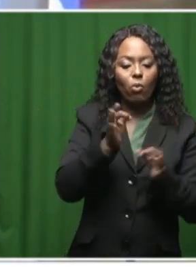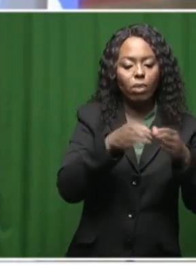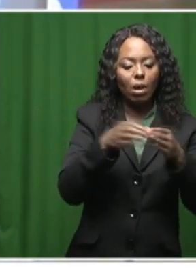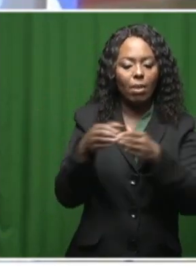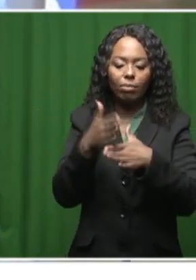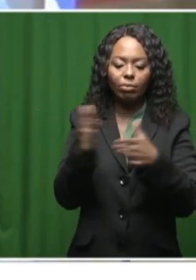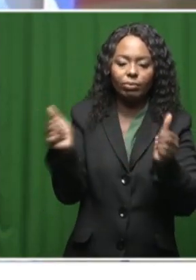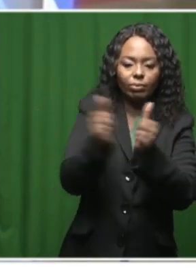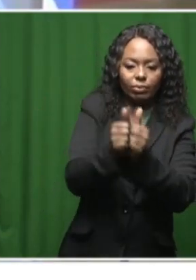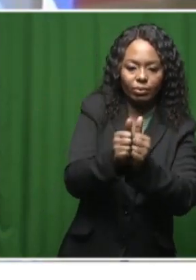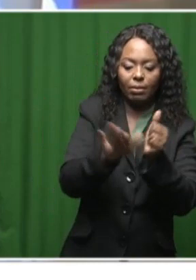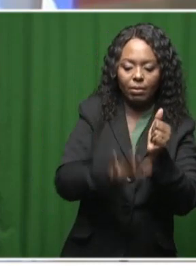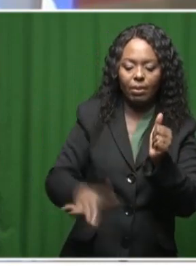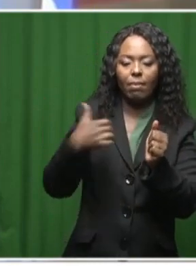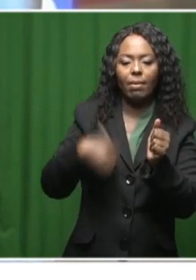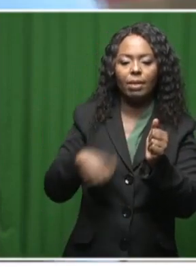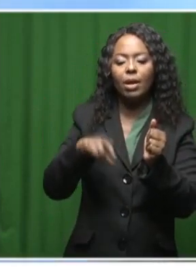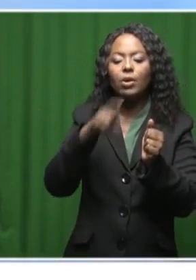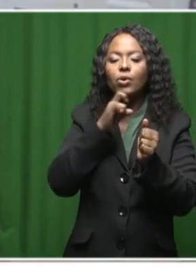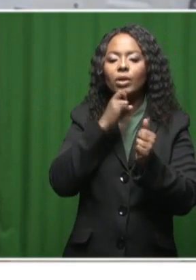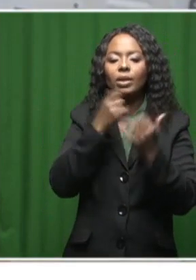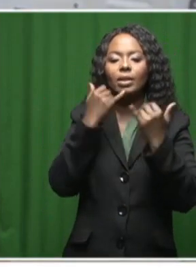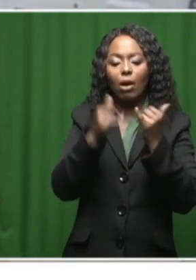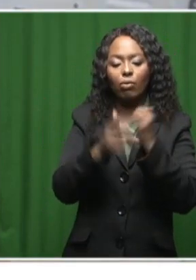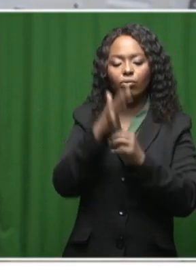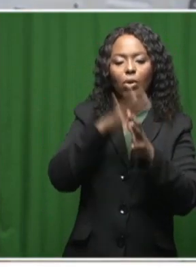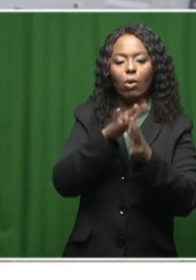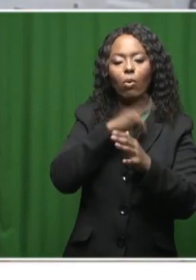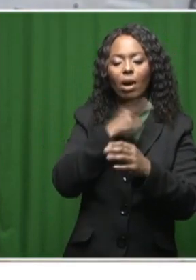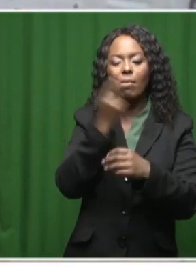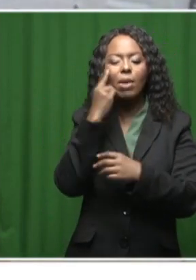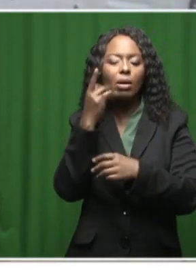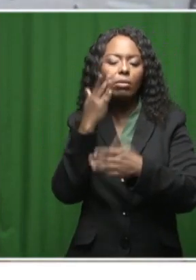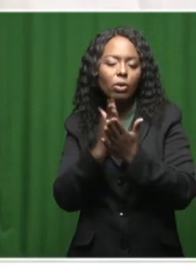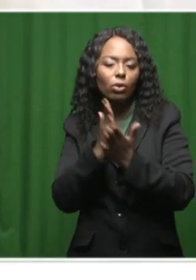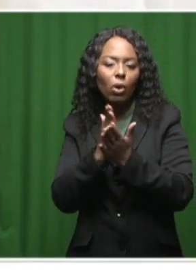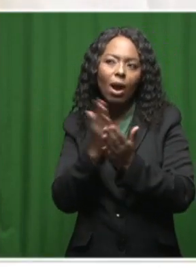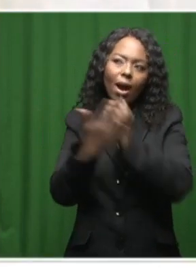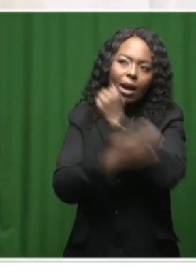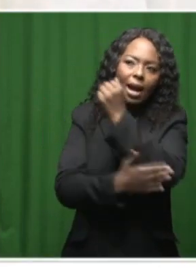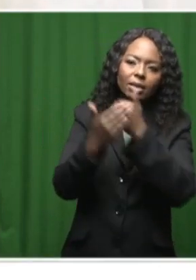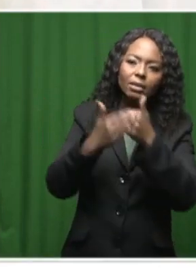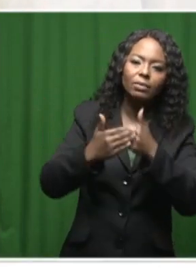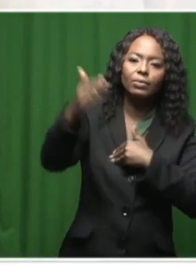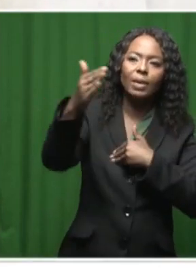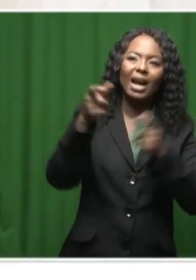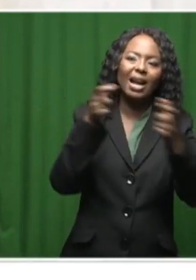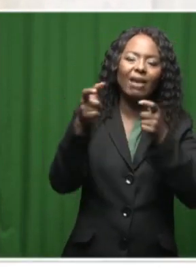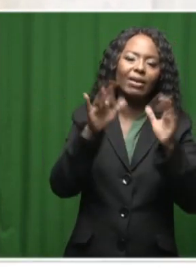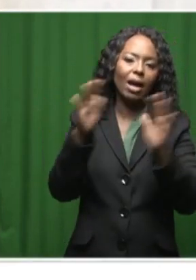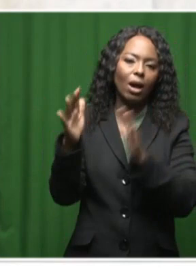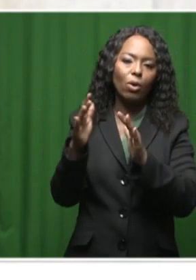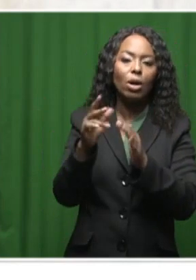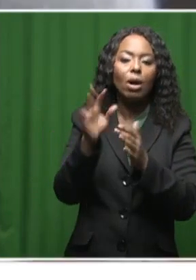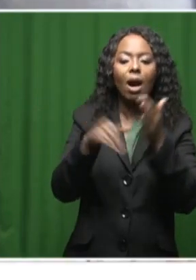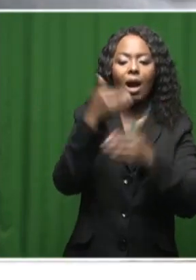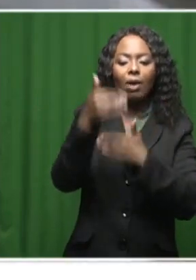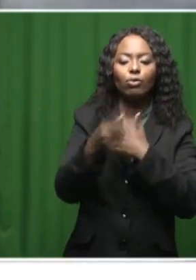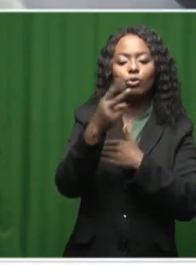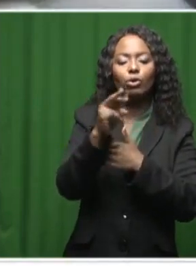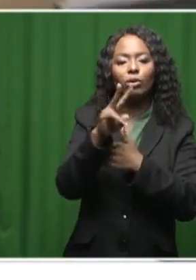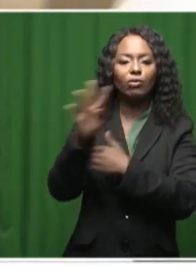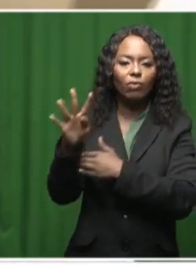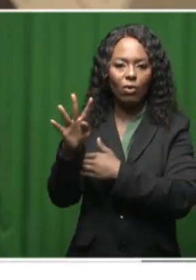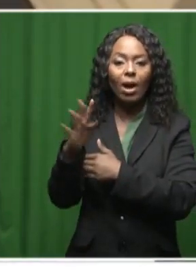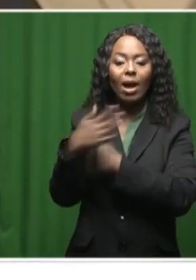various municipalities will be used as a barometer to judge how the country will be governed post the 2024 elections.